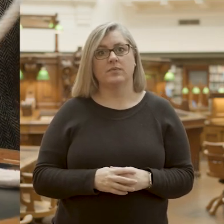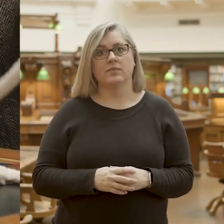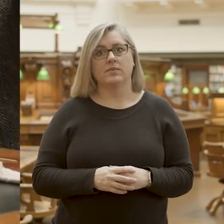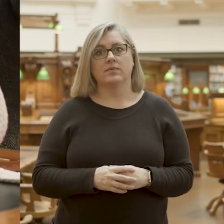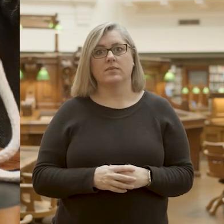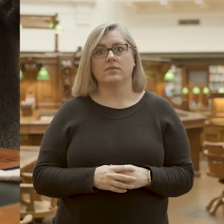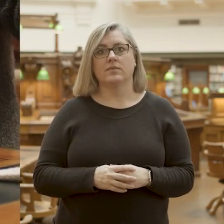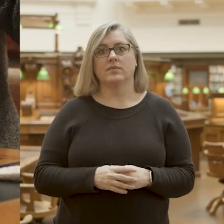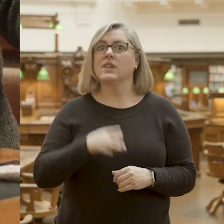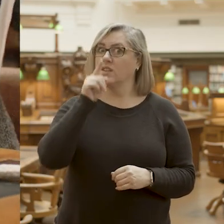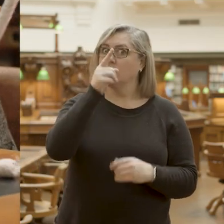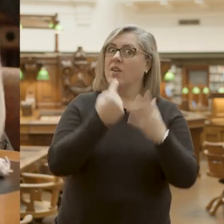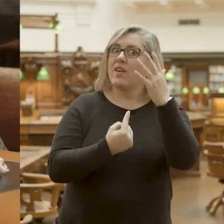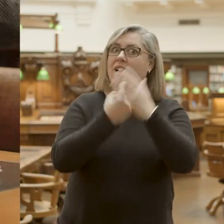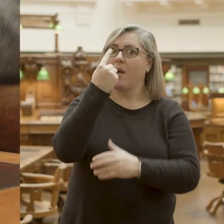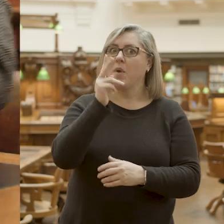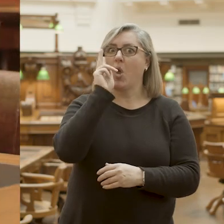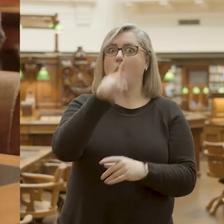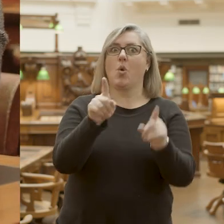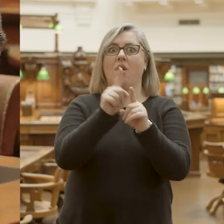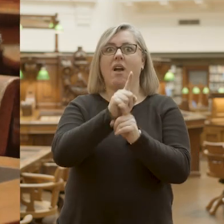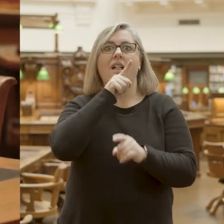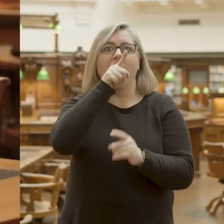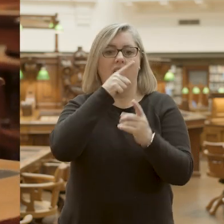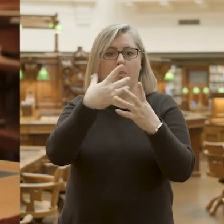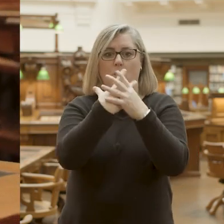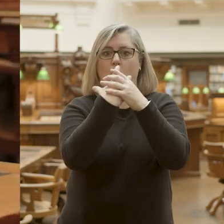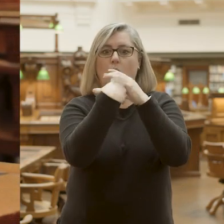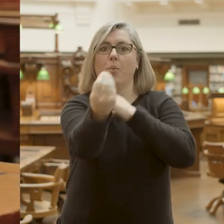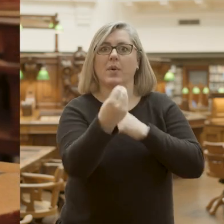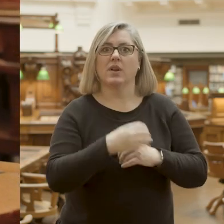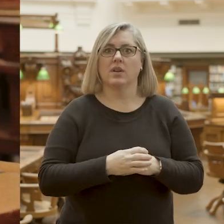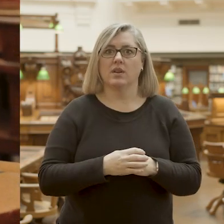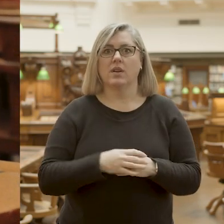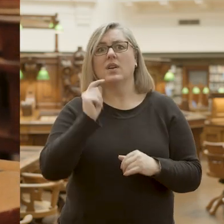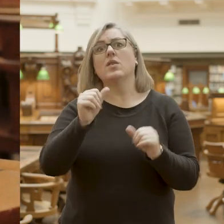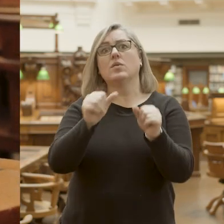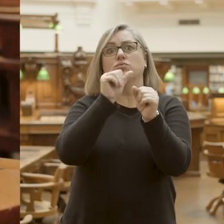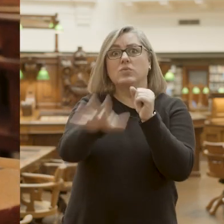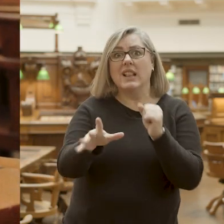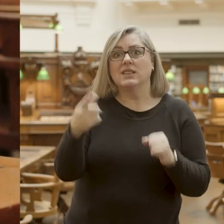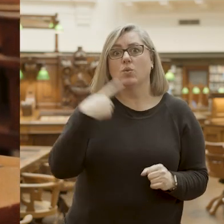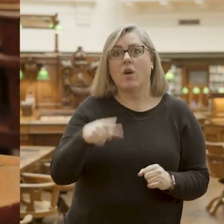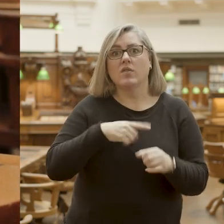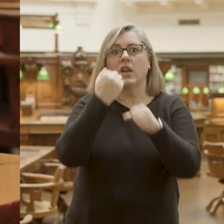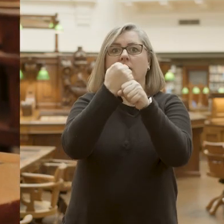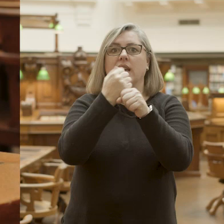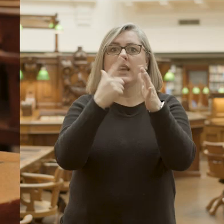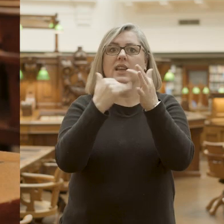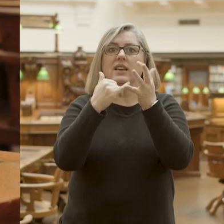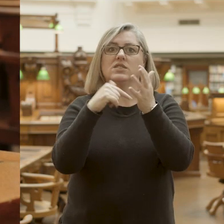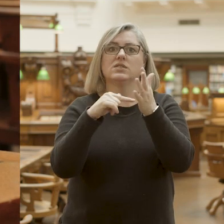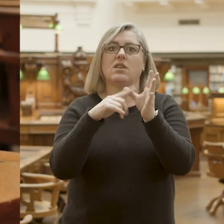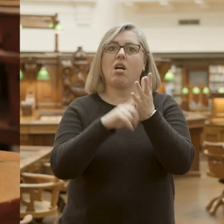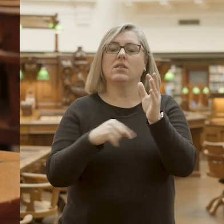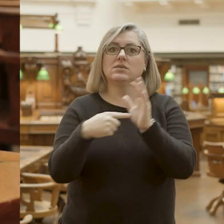straight through, just like that. Now, what is brilliant about this principle, Gestalt psychology, is that